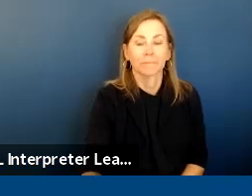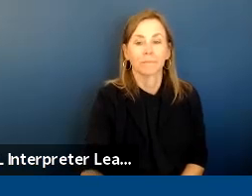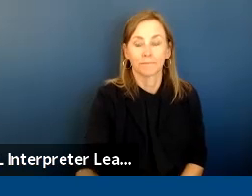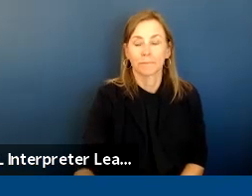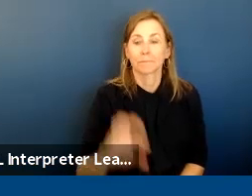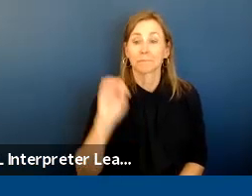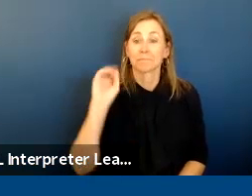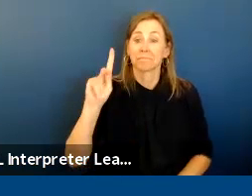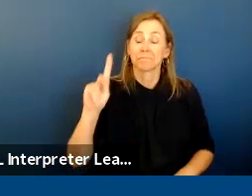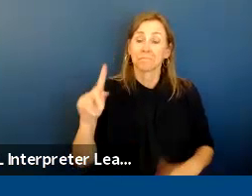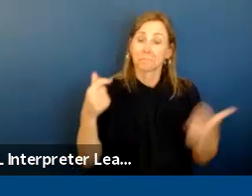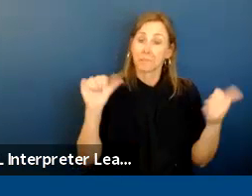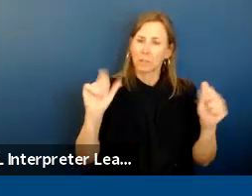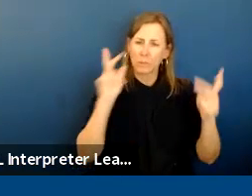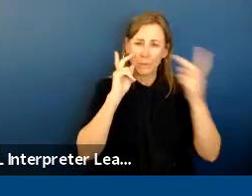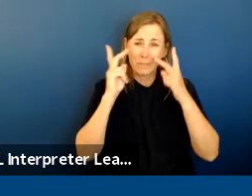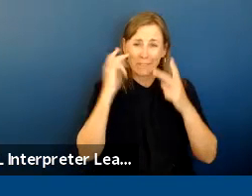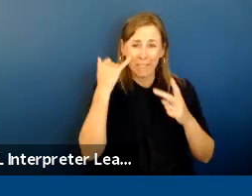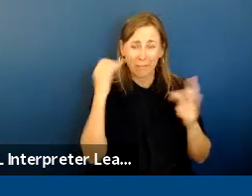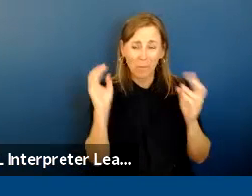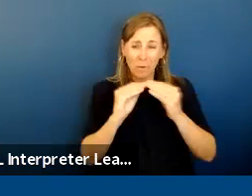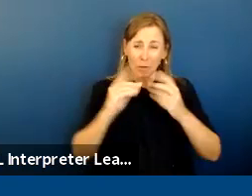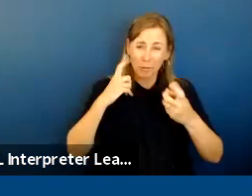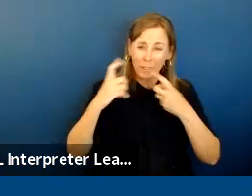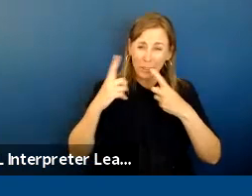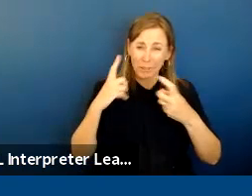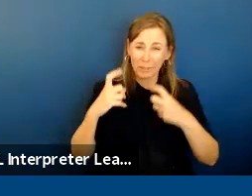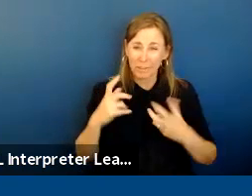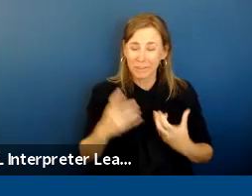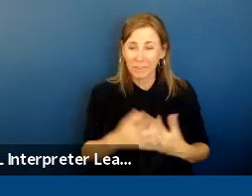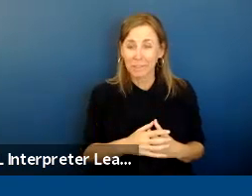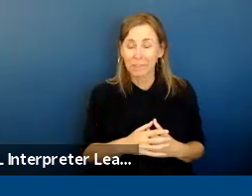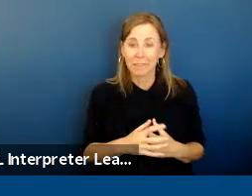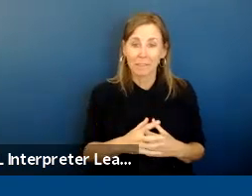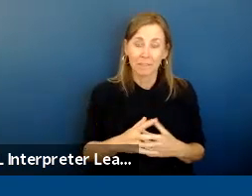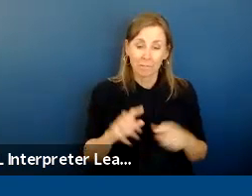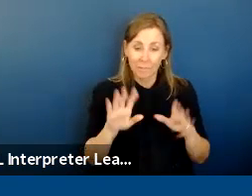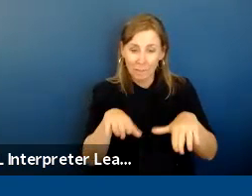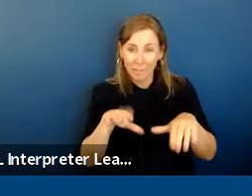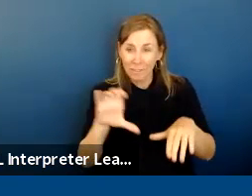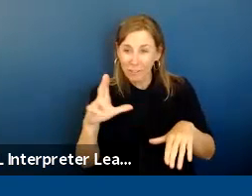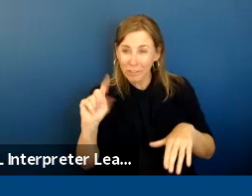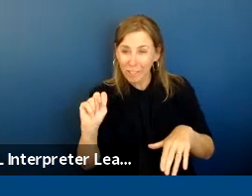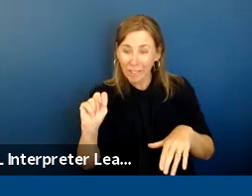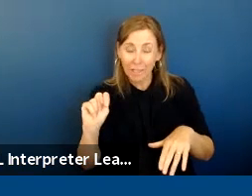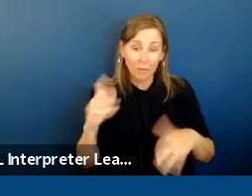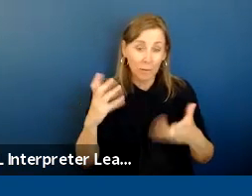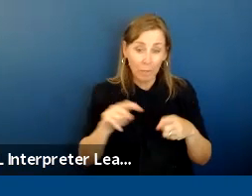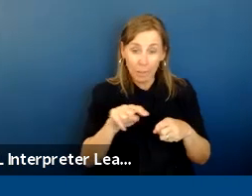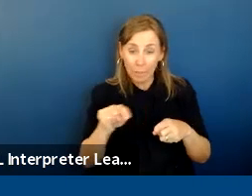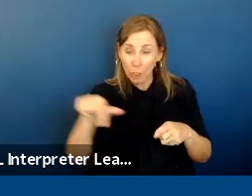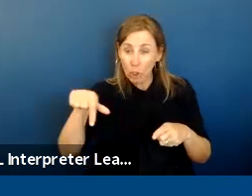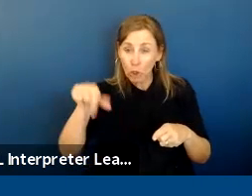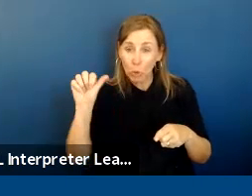I'm trying to see if there's any more questions in the chat or in the question